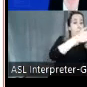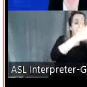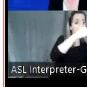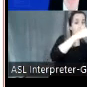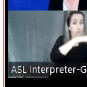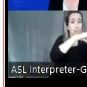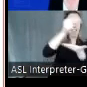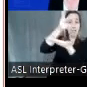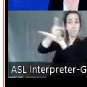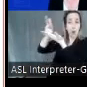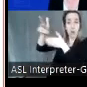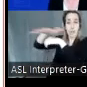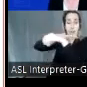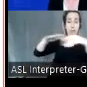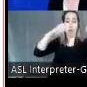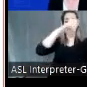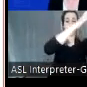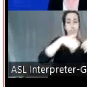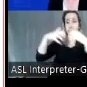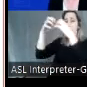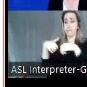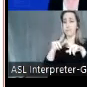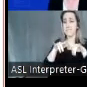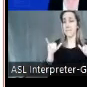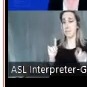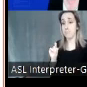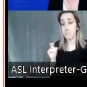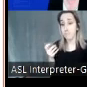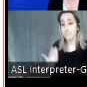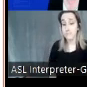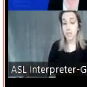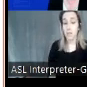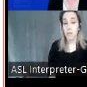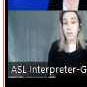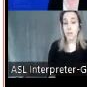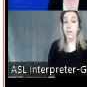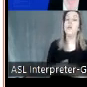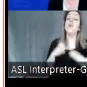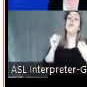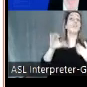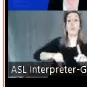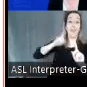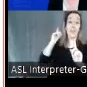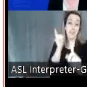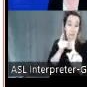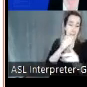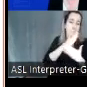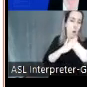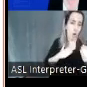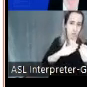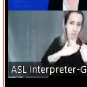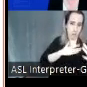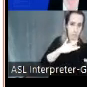building and the parking decks be dismantled simultaneously? So that is part of my concern